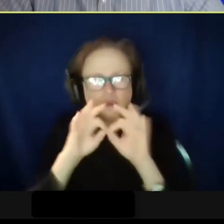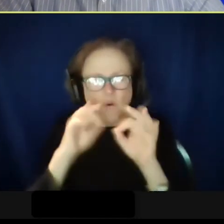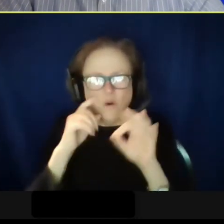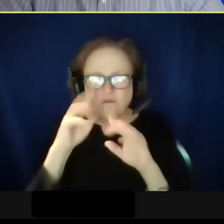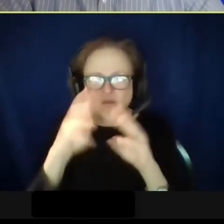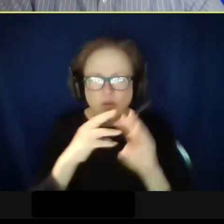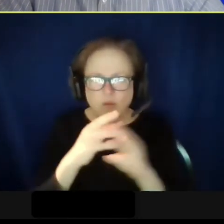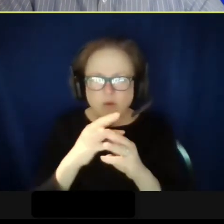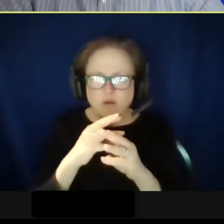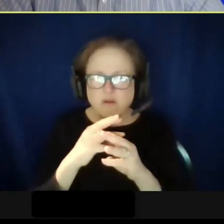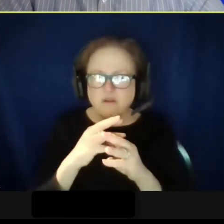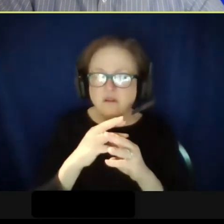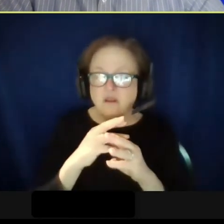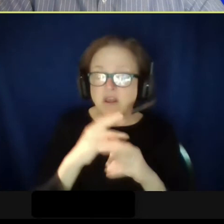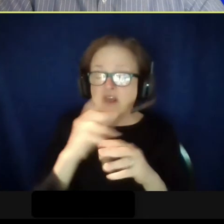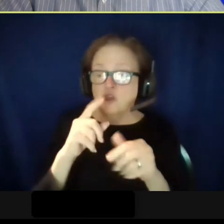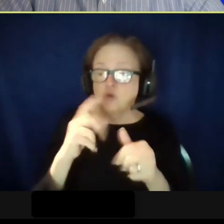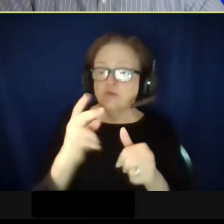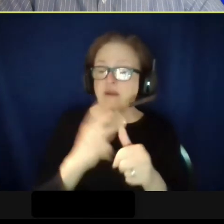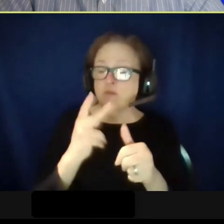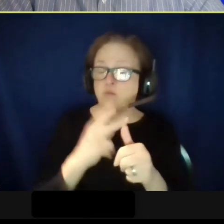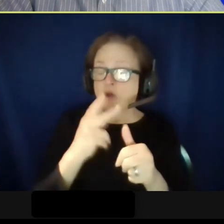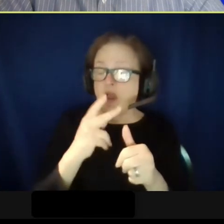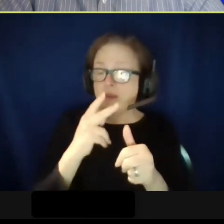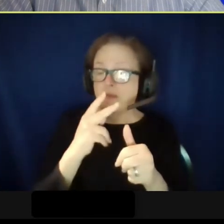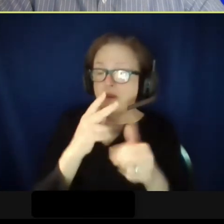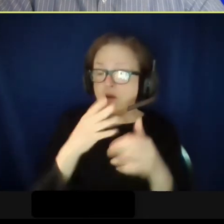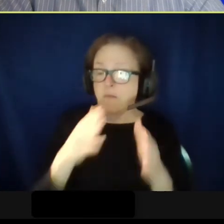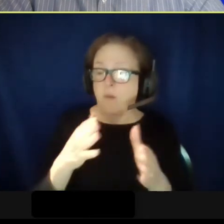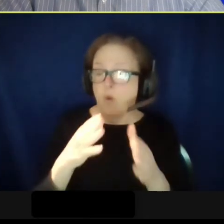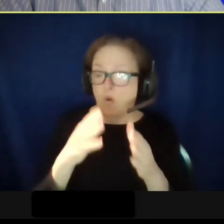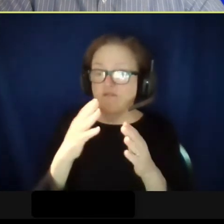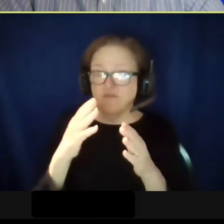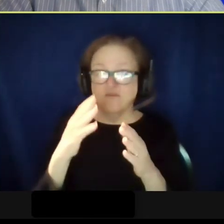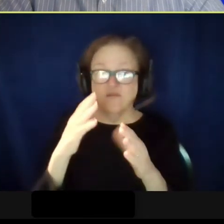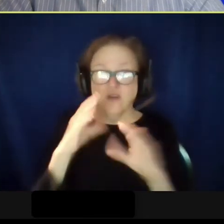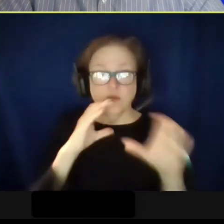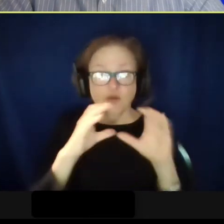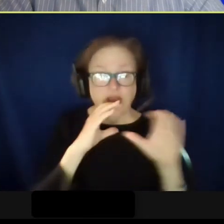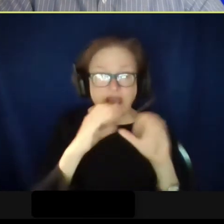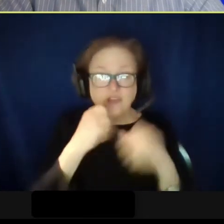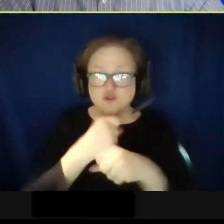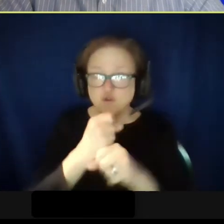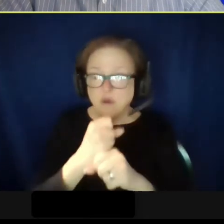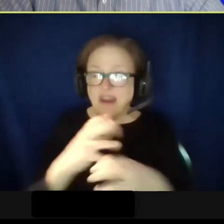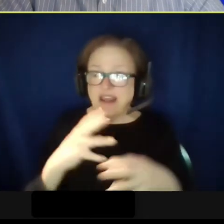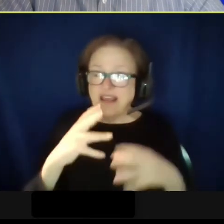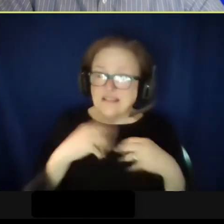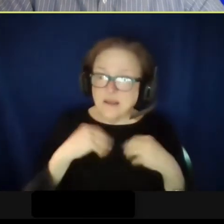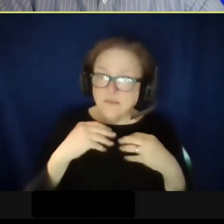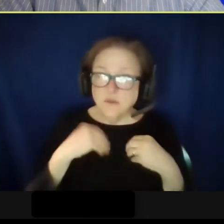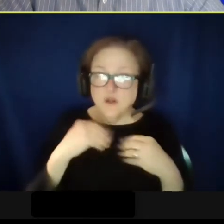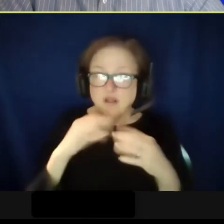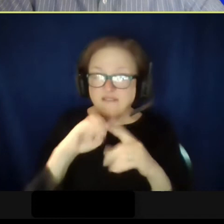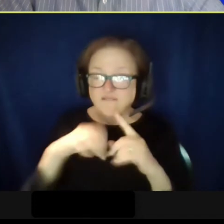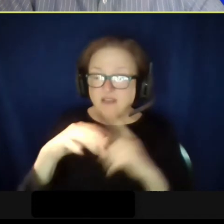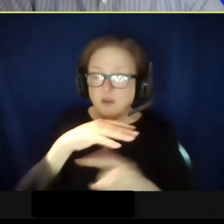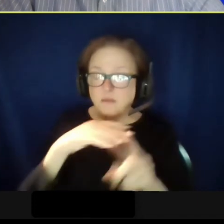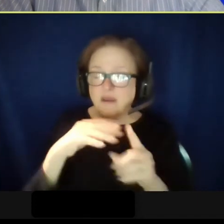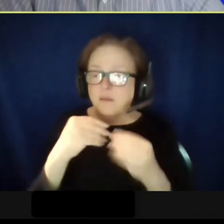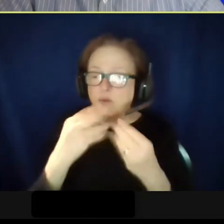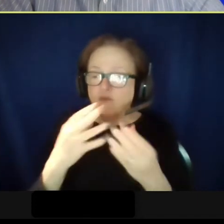student's primary mode of communication to effectively create an accessible environment does so much more than just provide access.